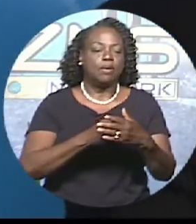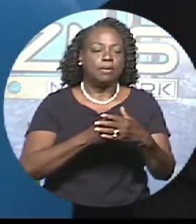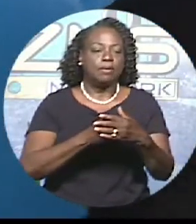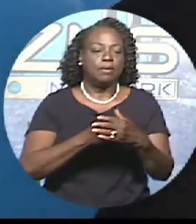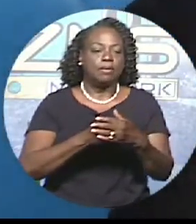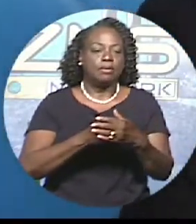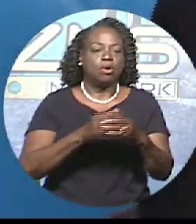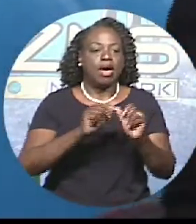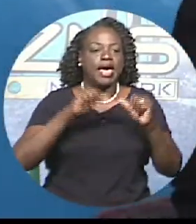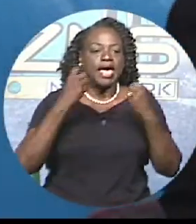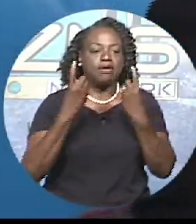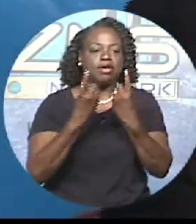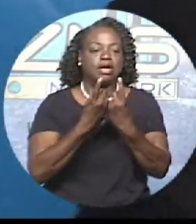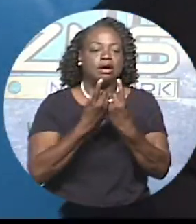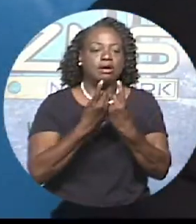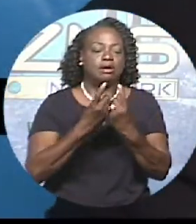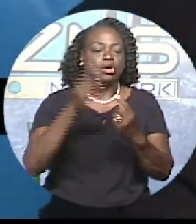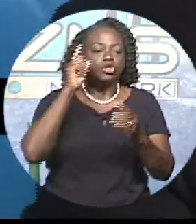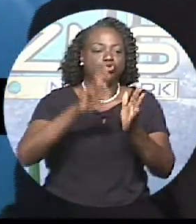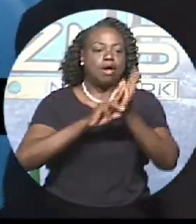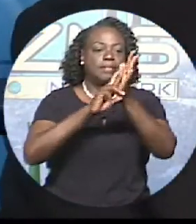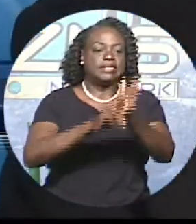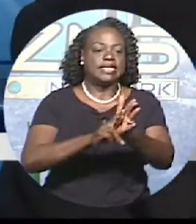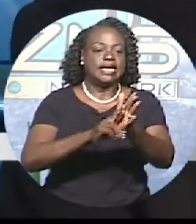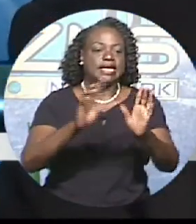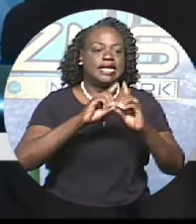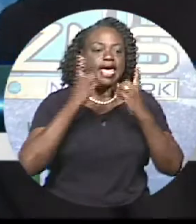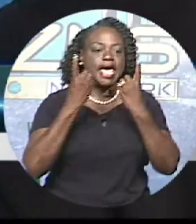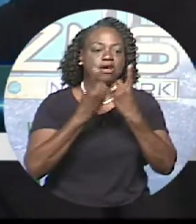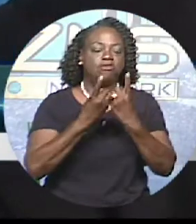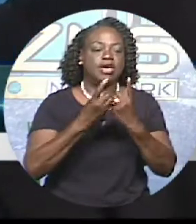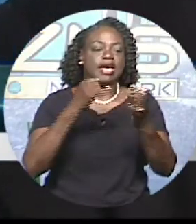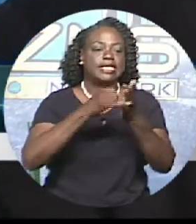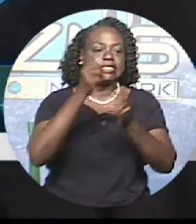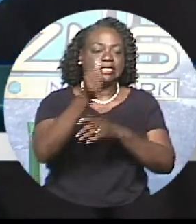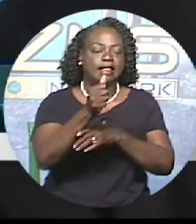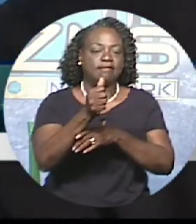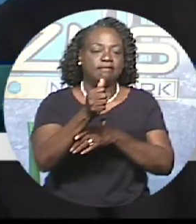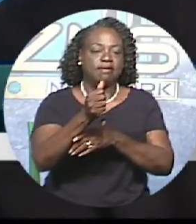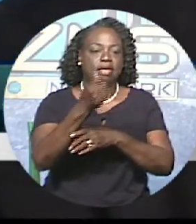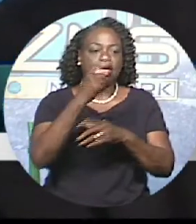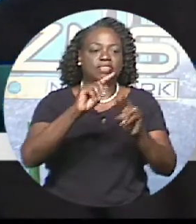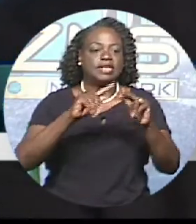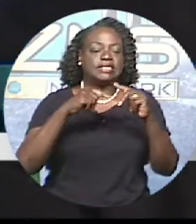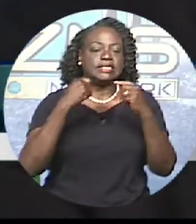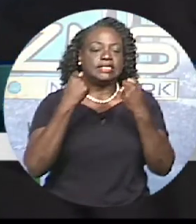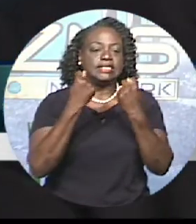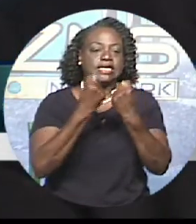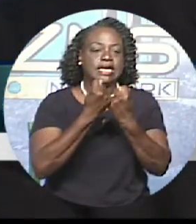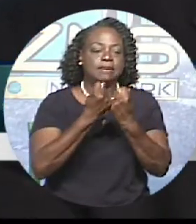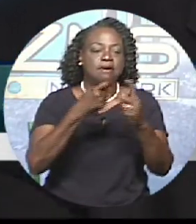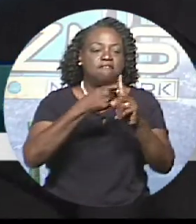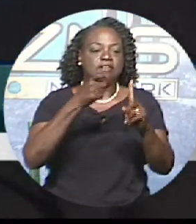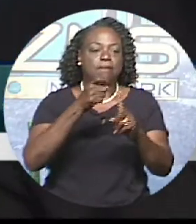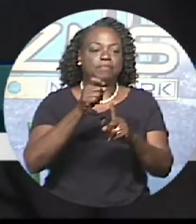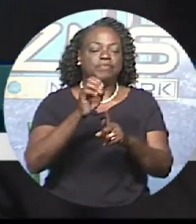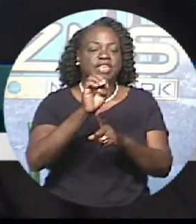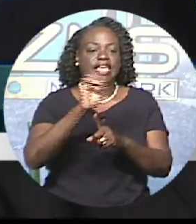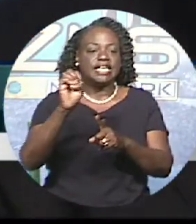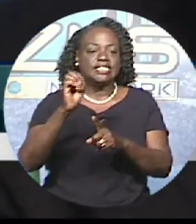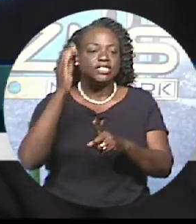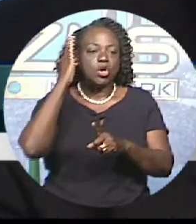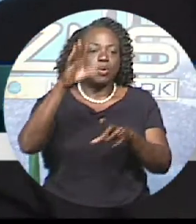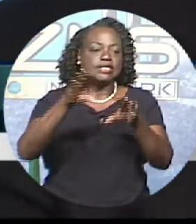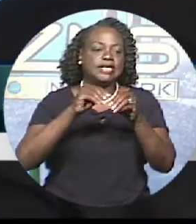that particular community itself. So the team, the overall champion from the East, will take on the overall champion